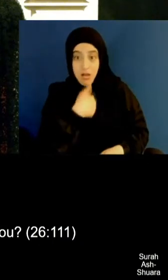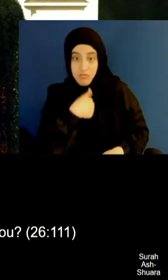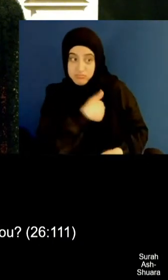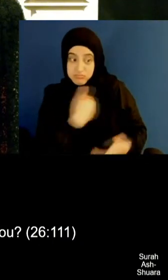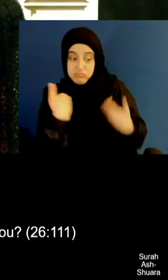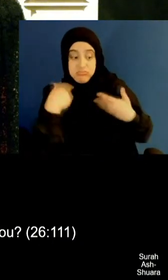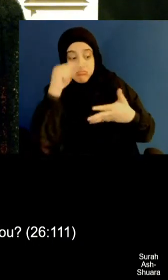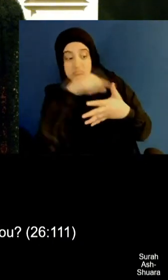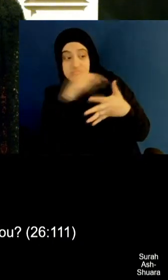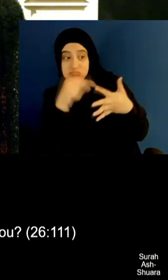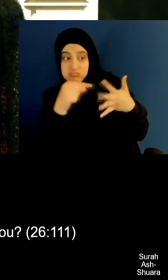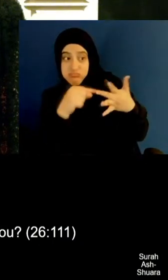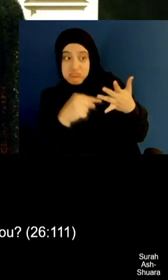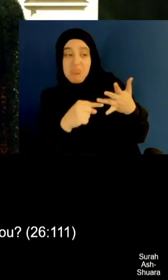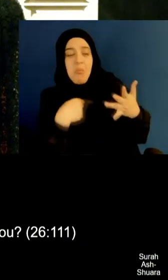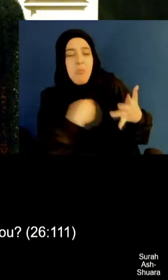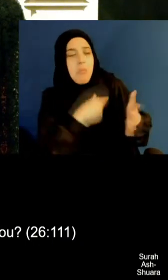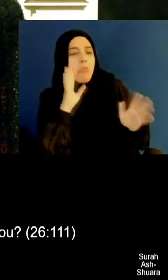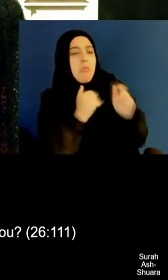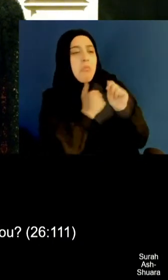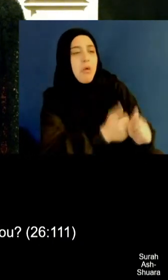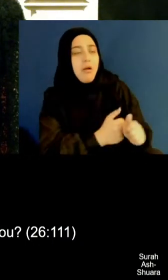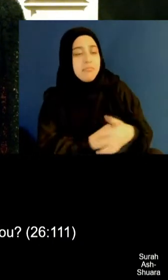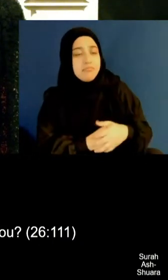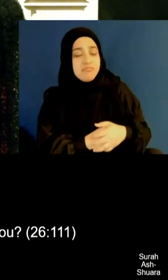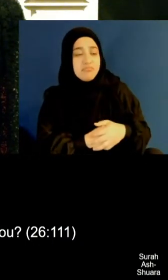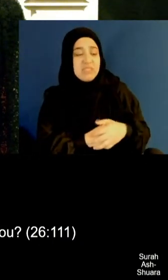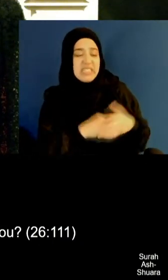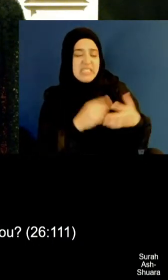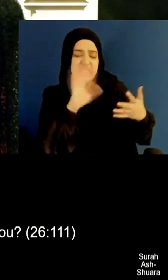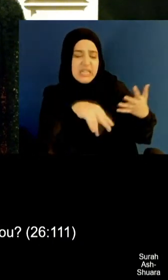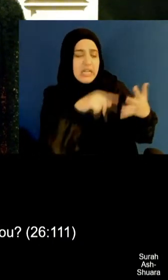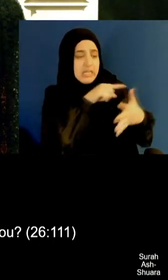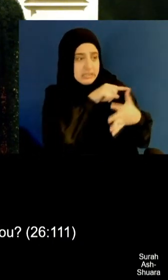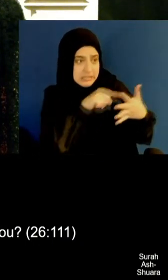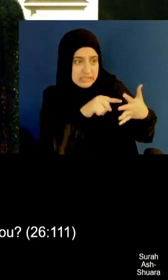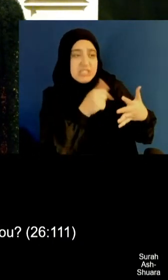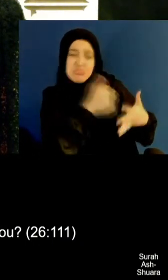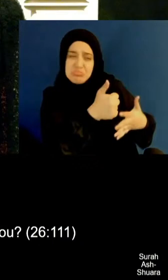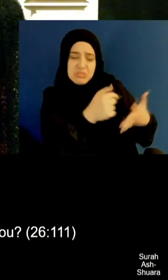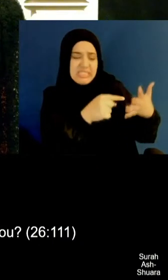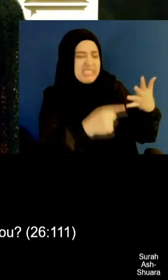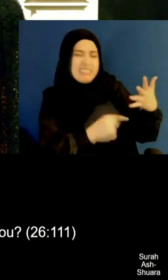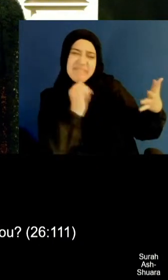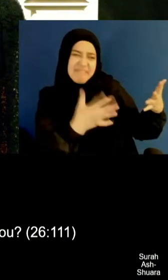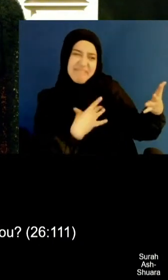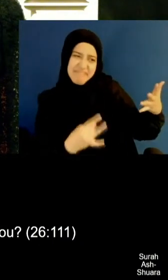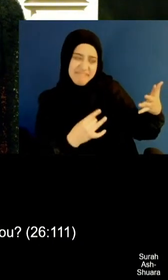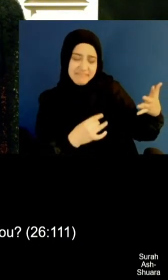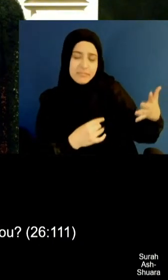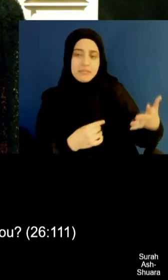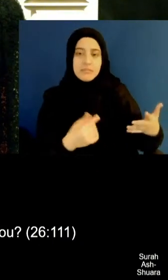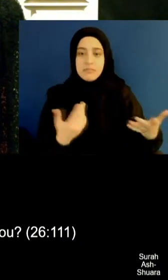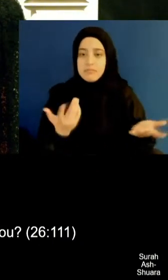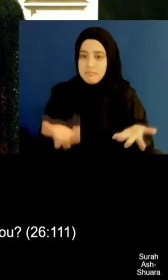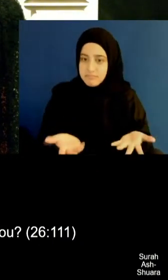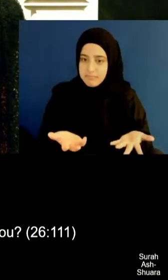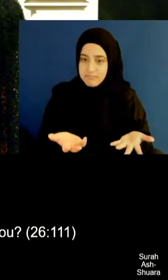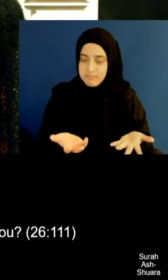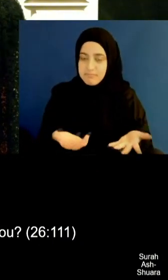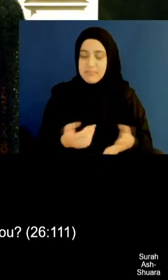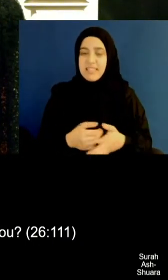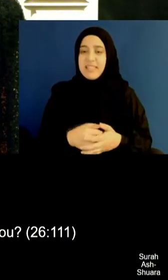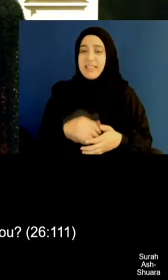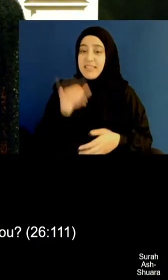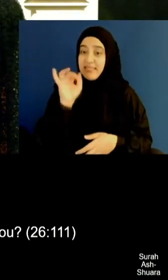deen, very good. E, F, G, we don't really like it. You find the remnants of this thought process even in